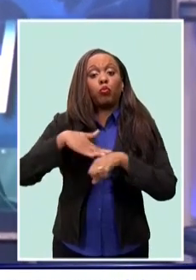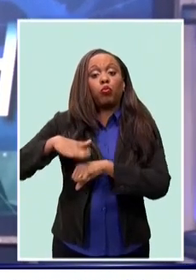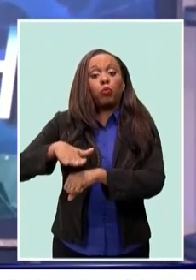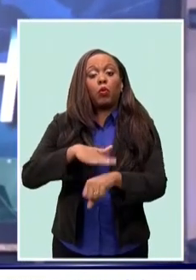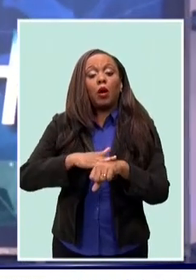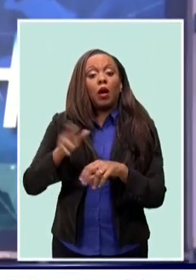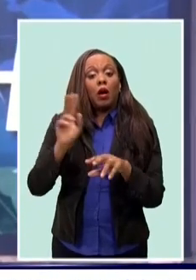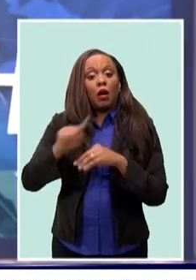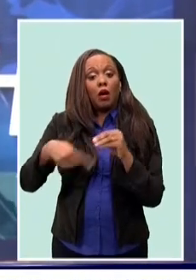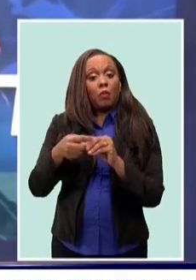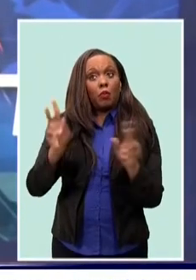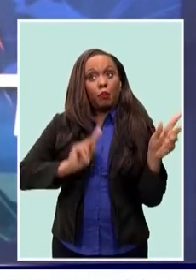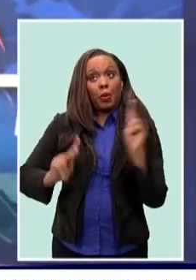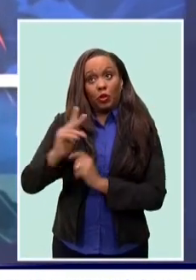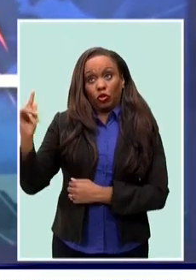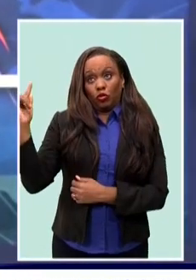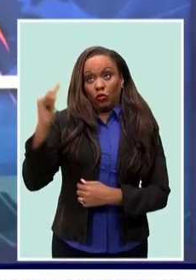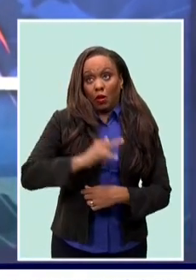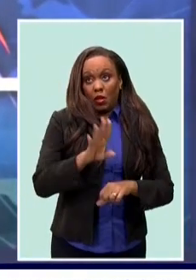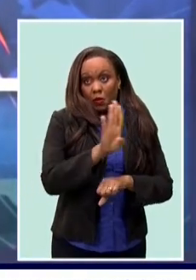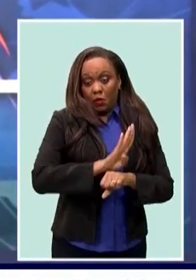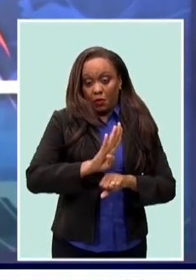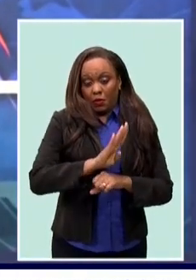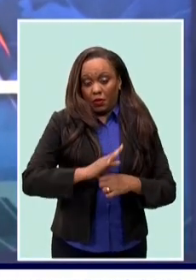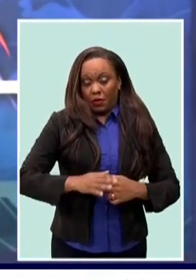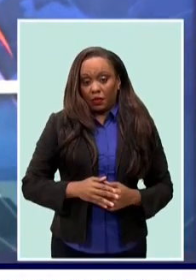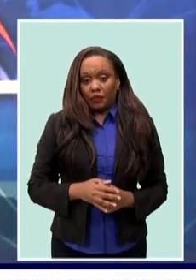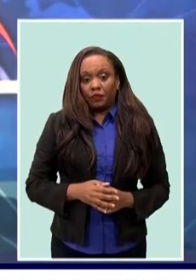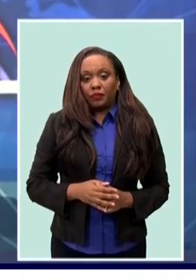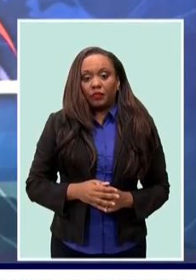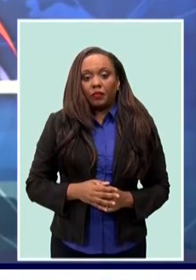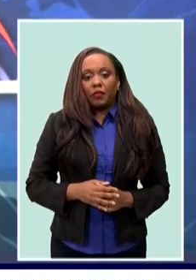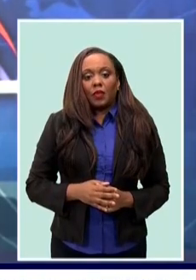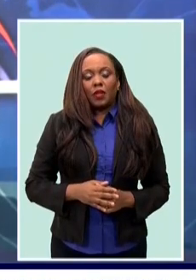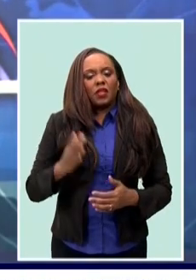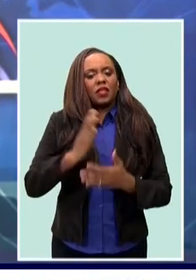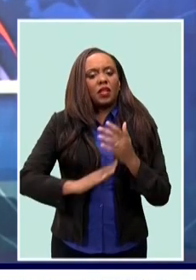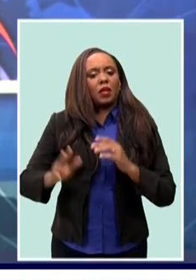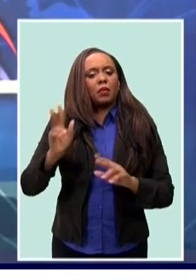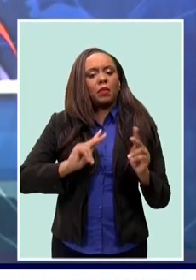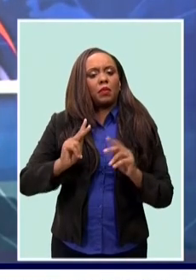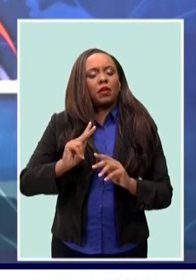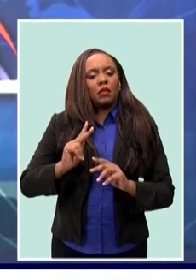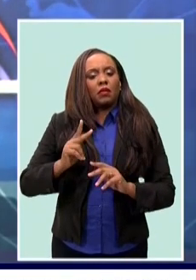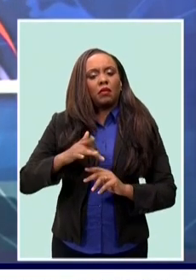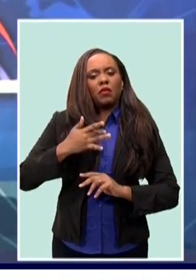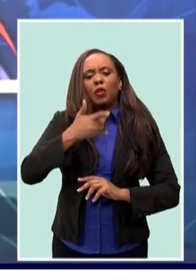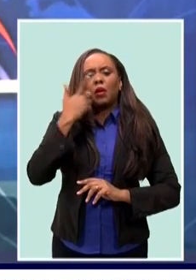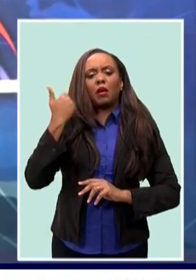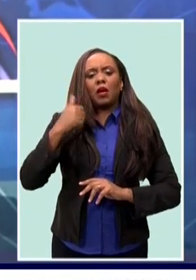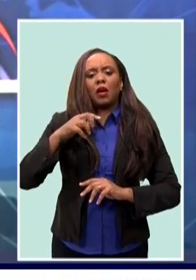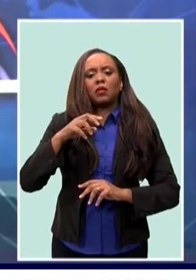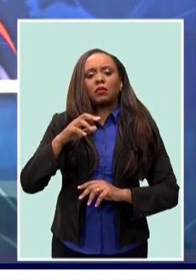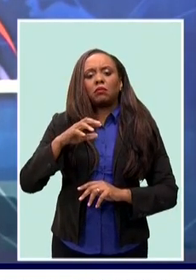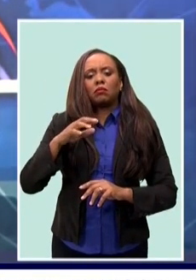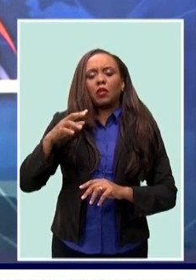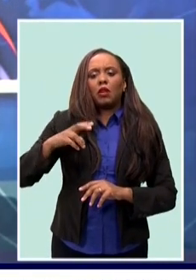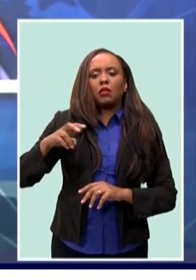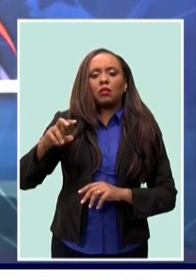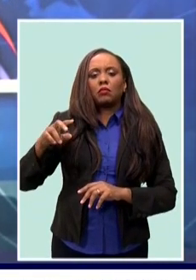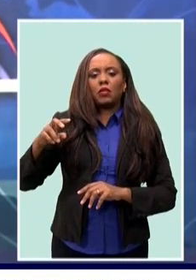Department about Barbados. Dale Marshall tells CBC News there's a perception that a travel advisory is the same thing as